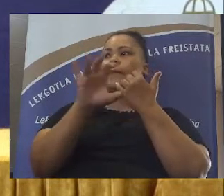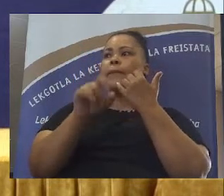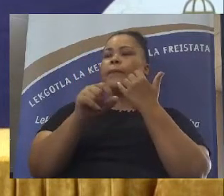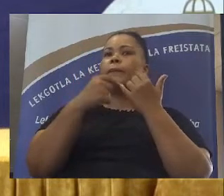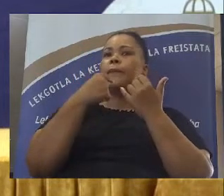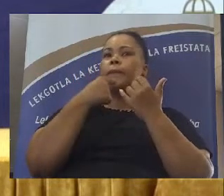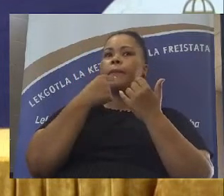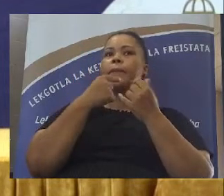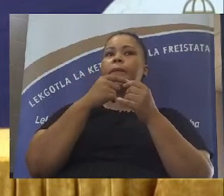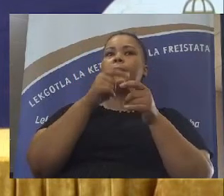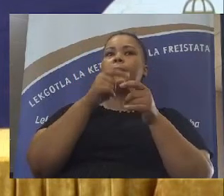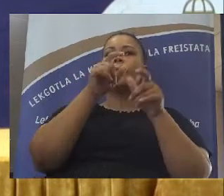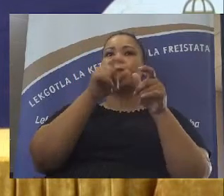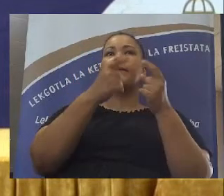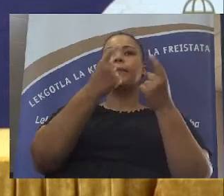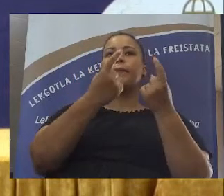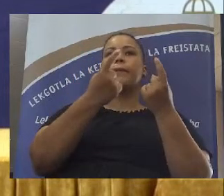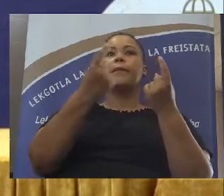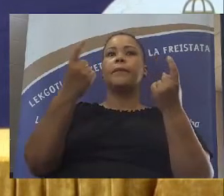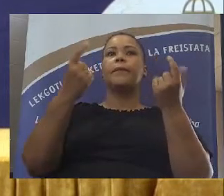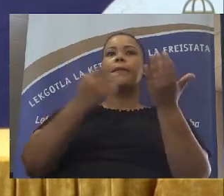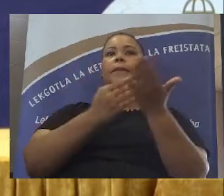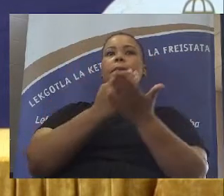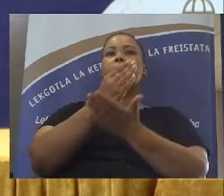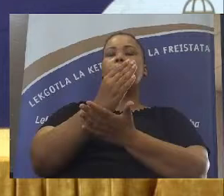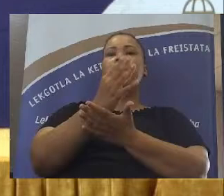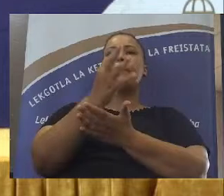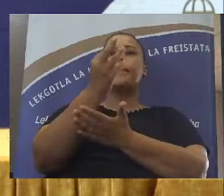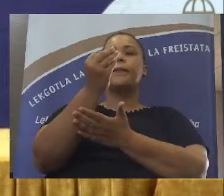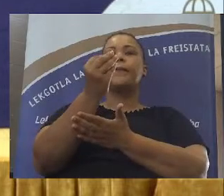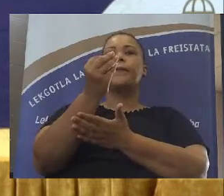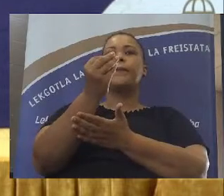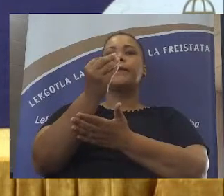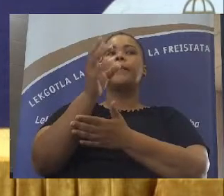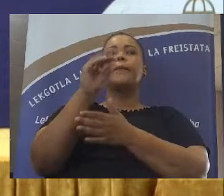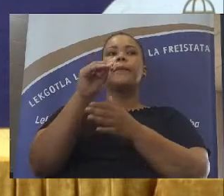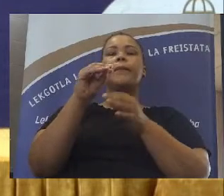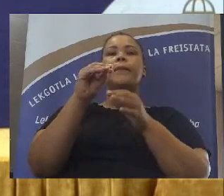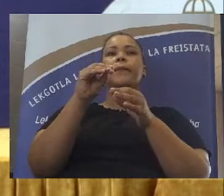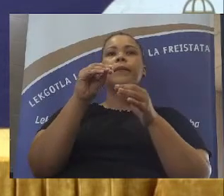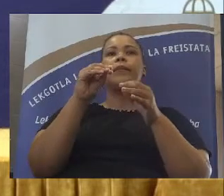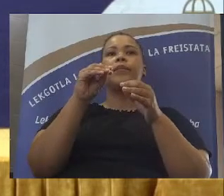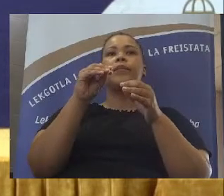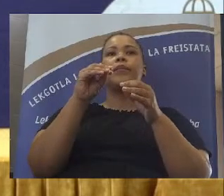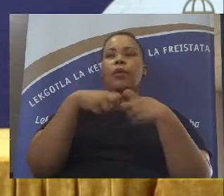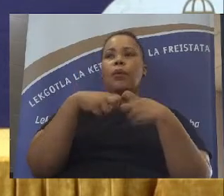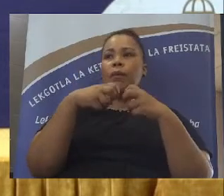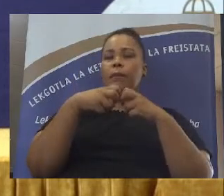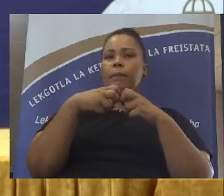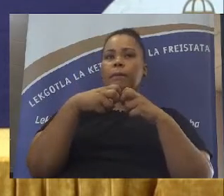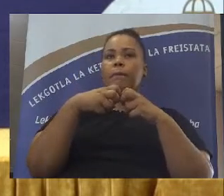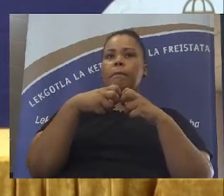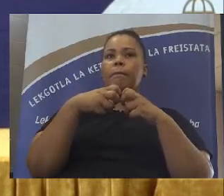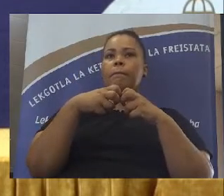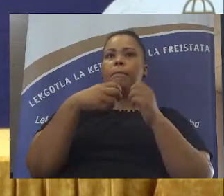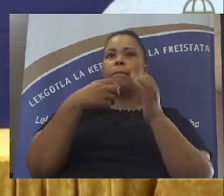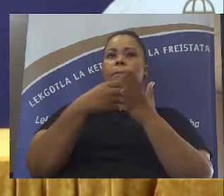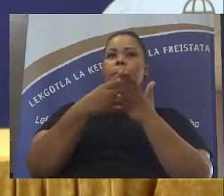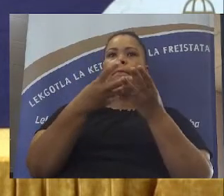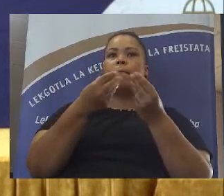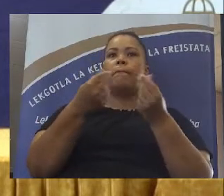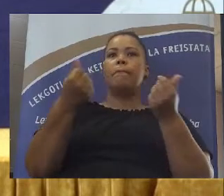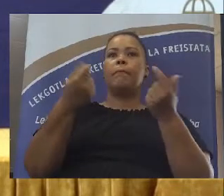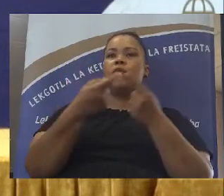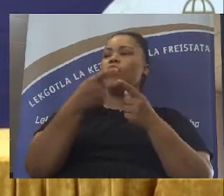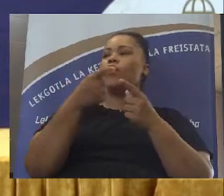that everyone has the right to have a dispute that can be resolved by the application of